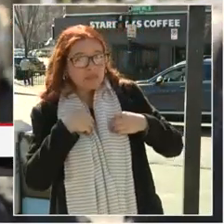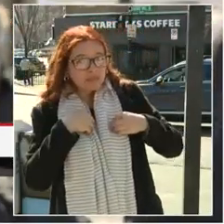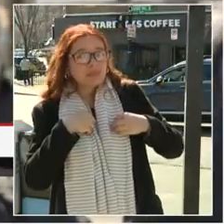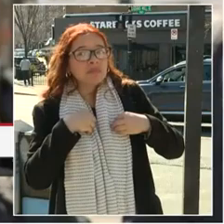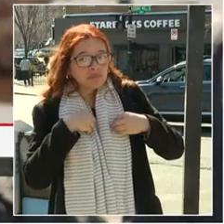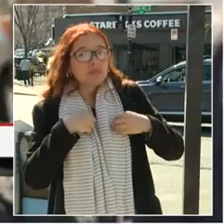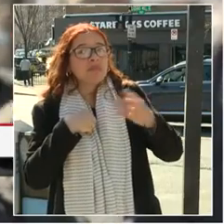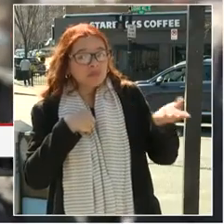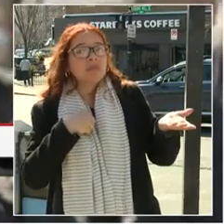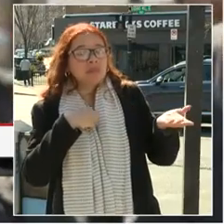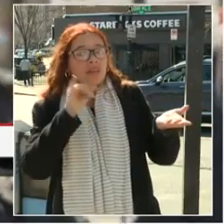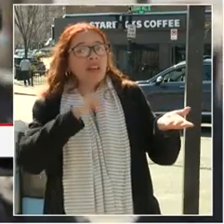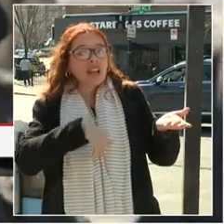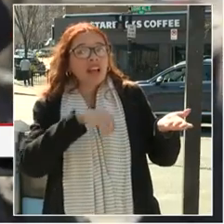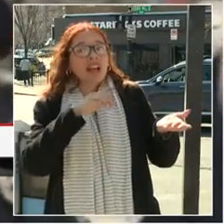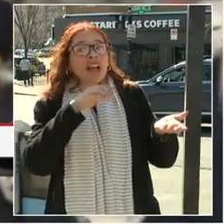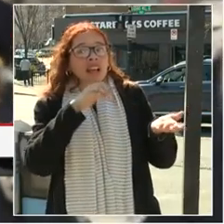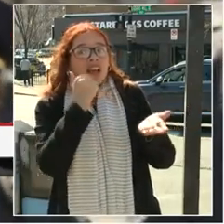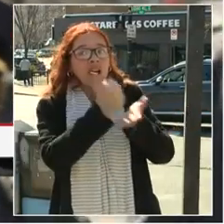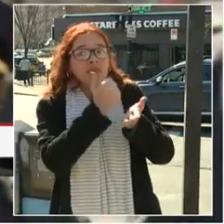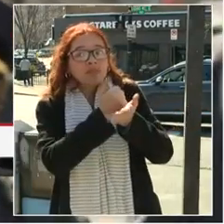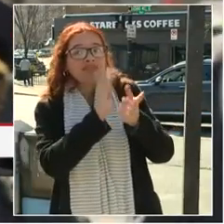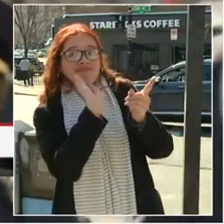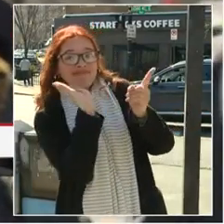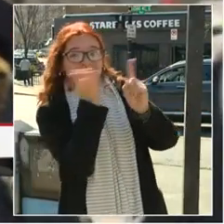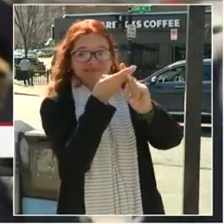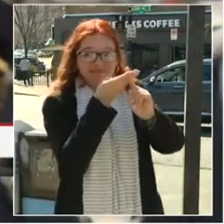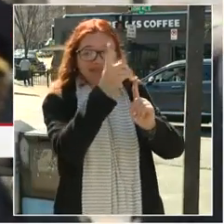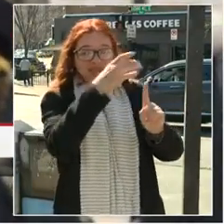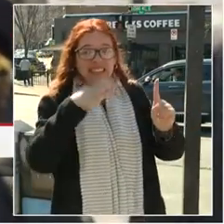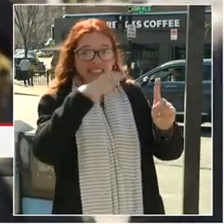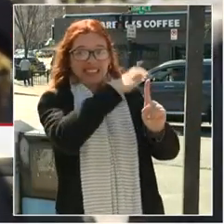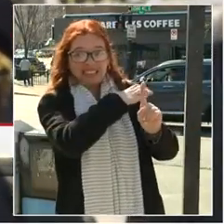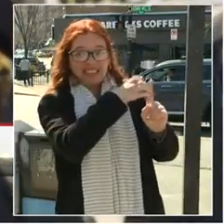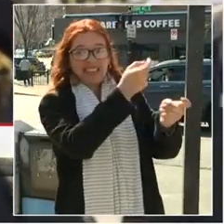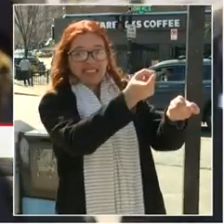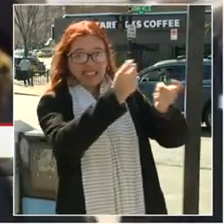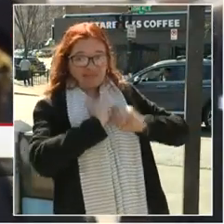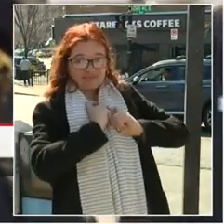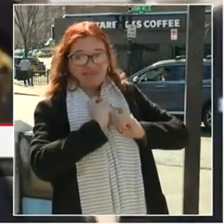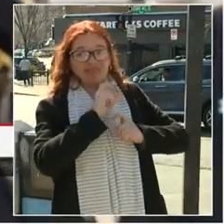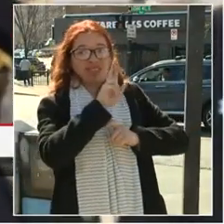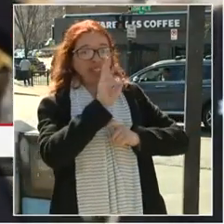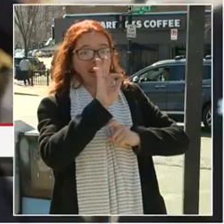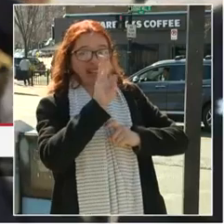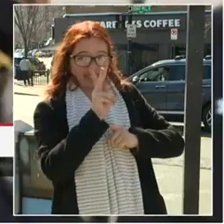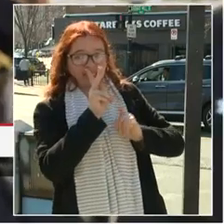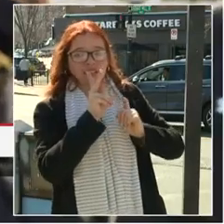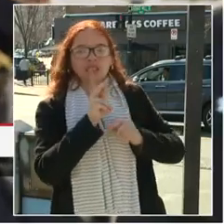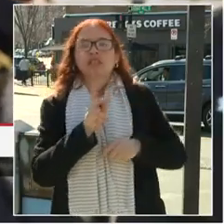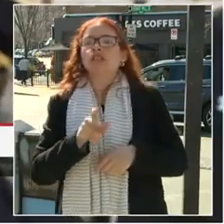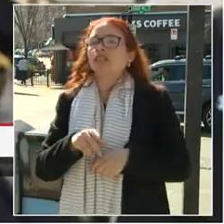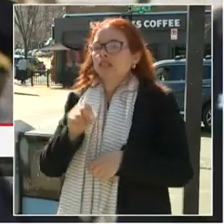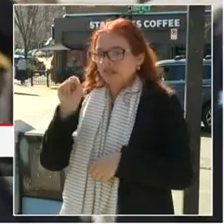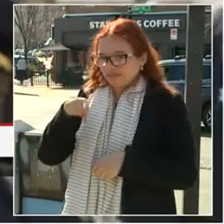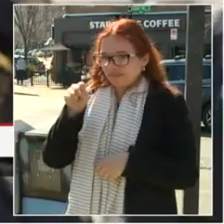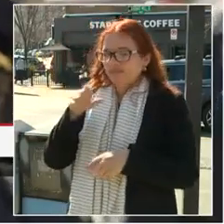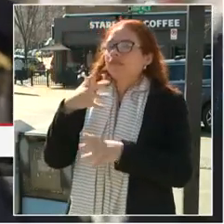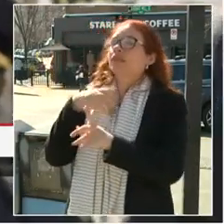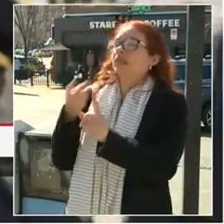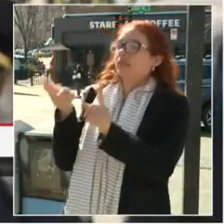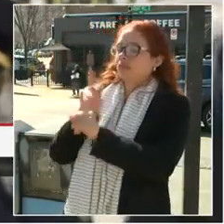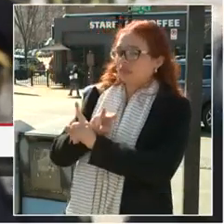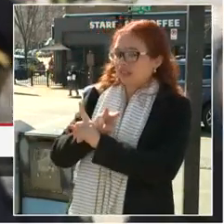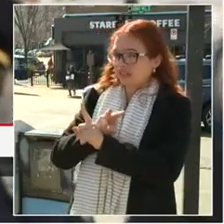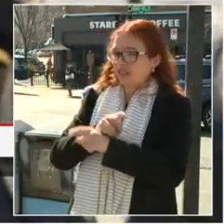new stadium on the RFK side? My position on the RFK Stadium is well known.